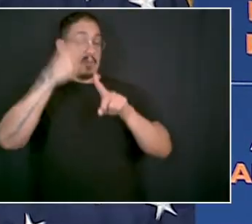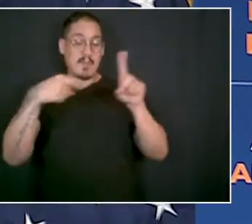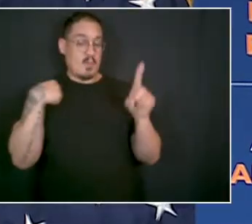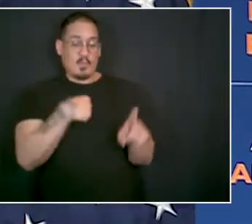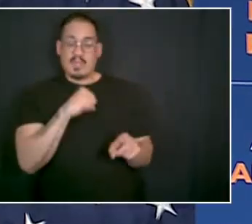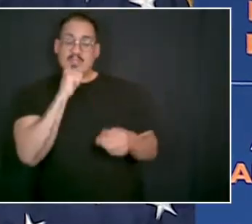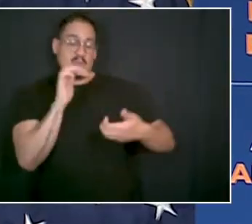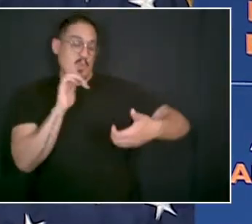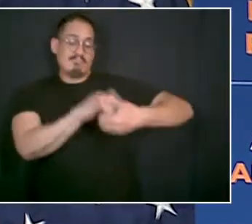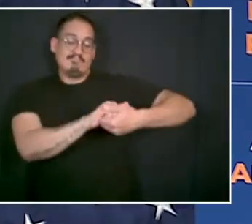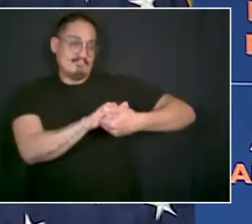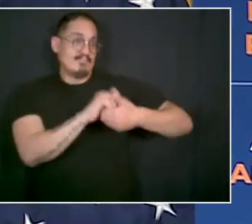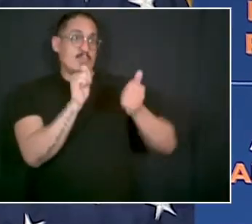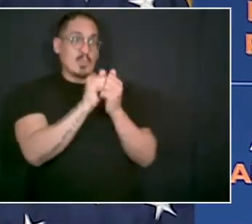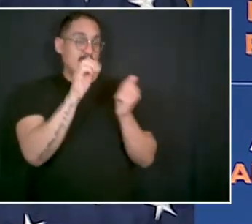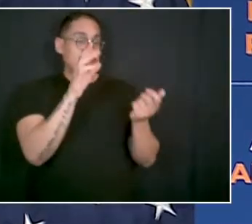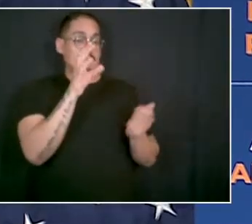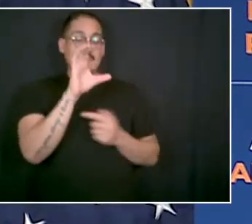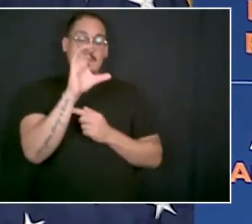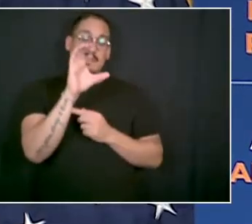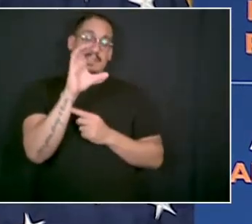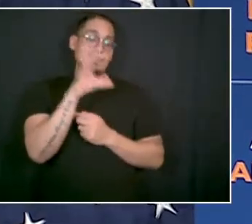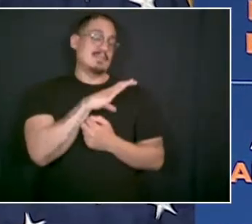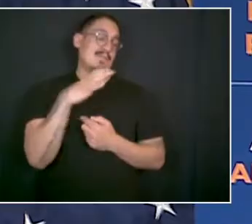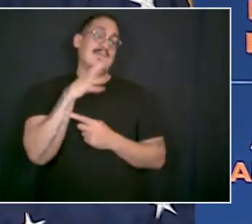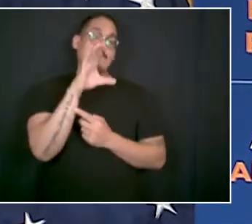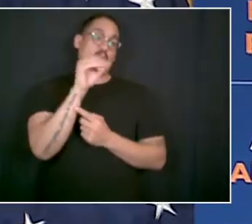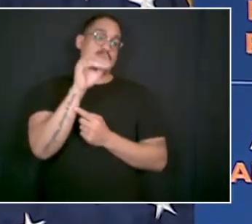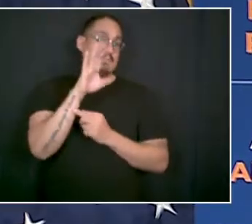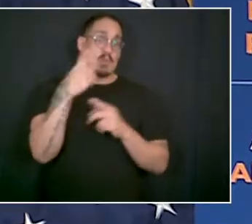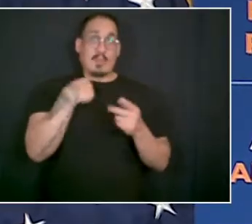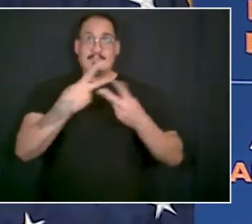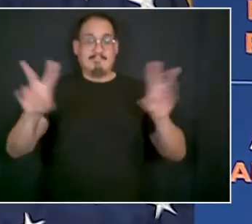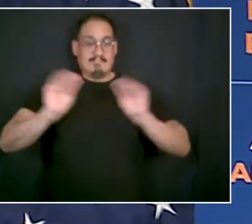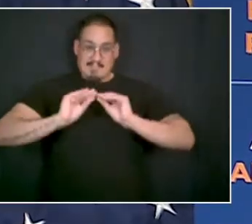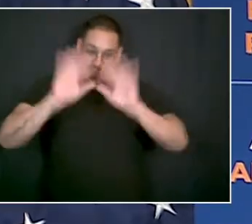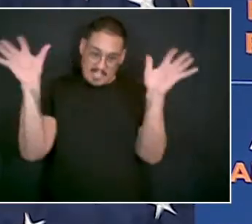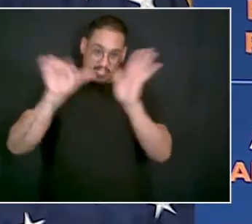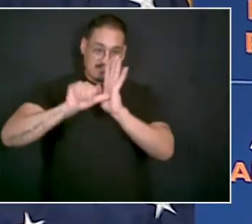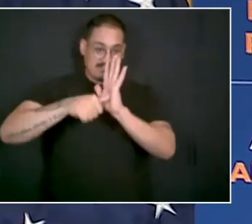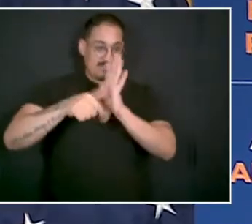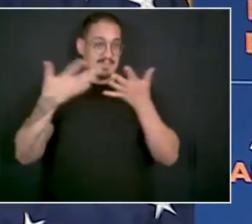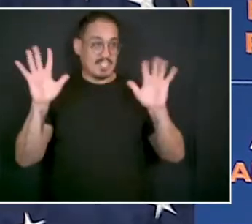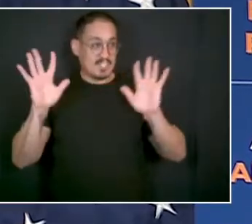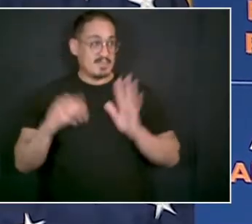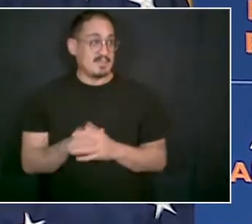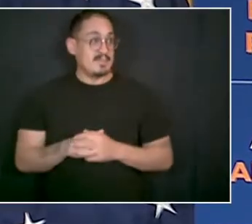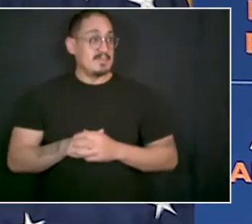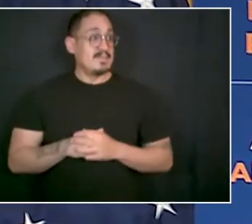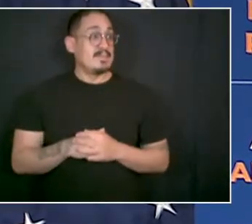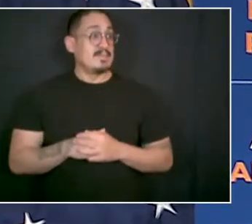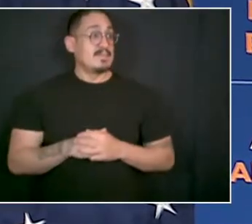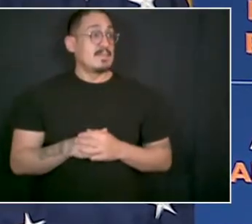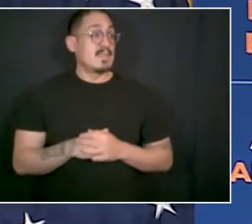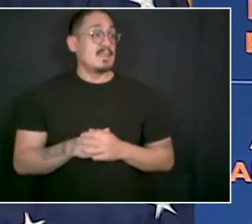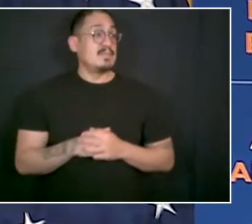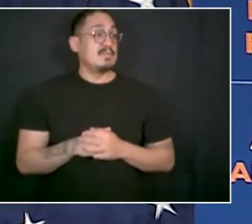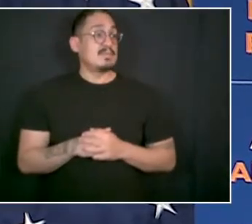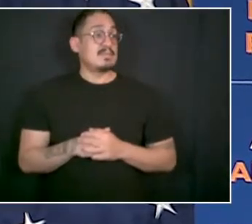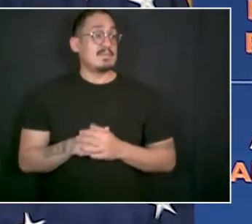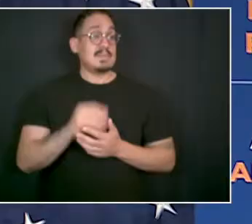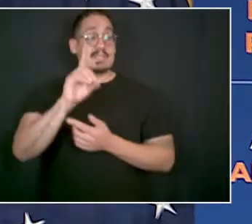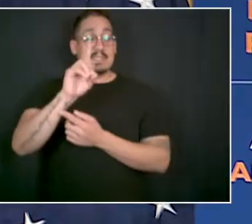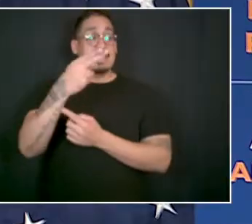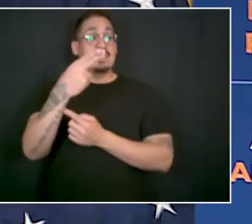on that. This was an HSI. They went and got a warrant from a judge at SDNY to try and arrest her. She